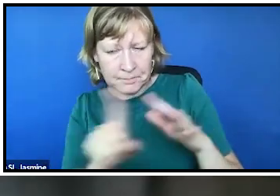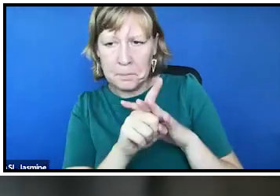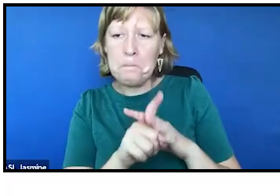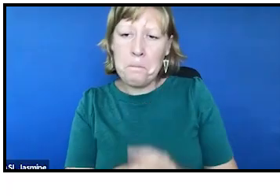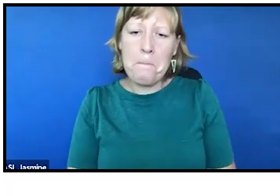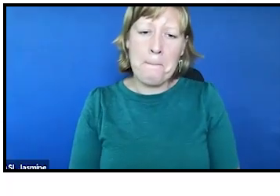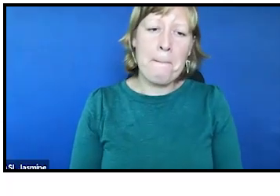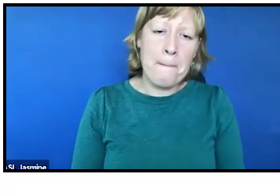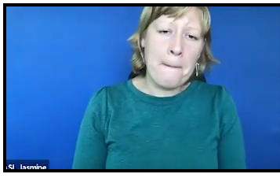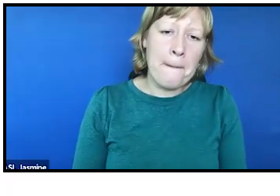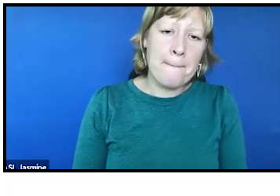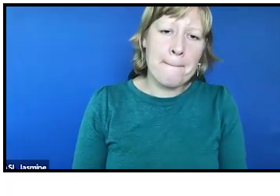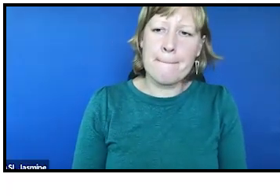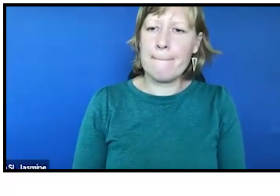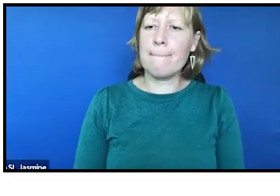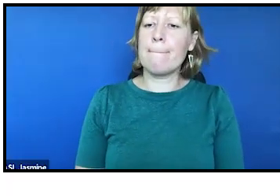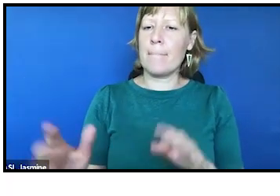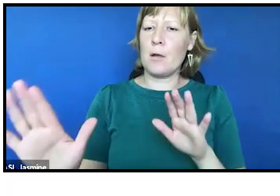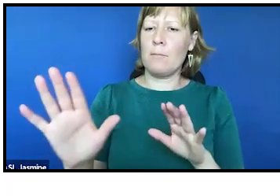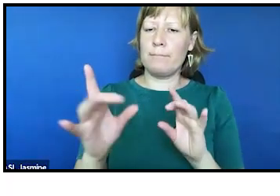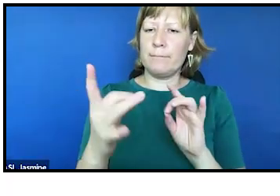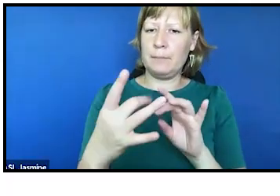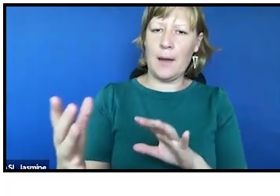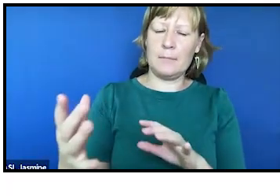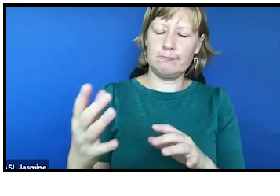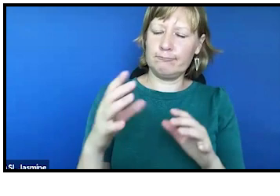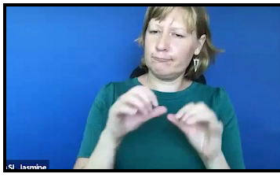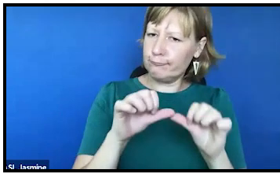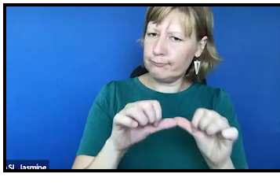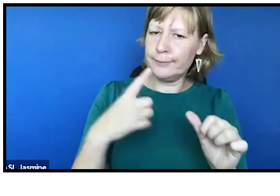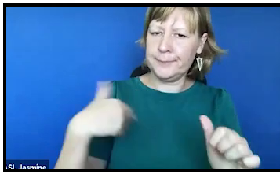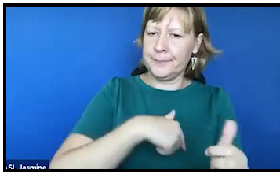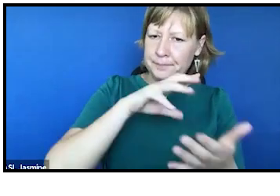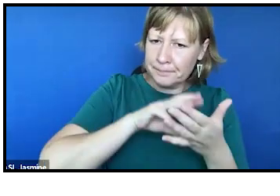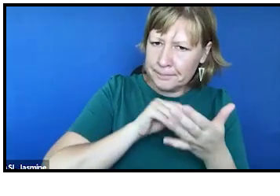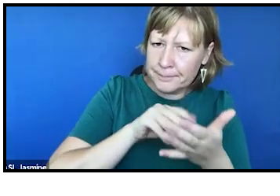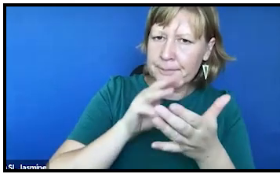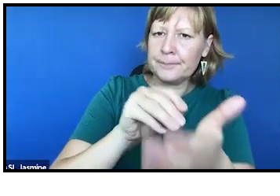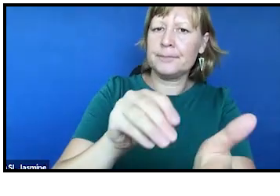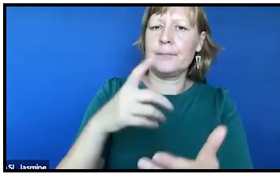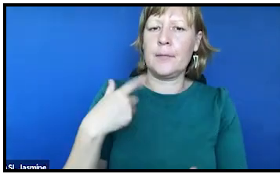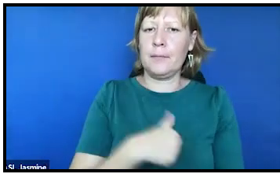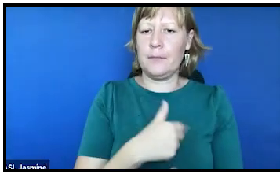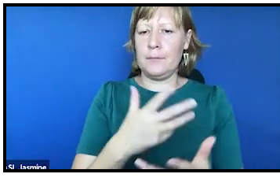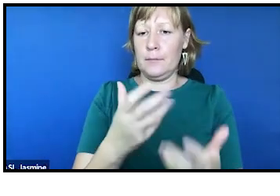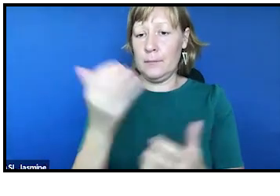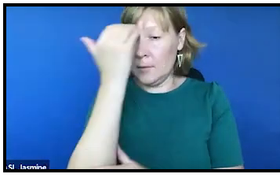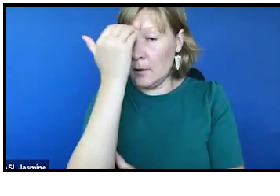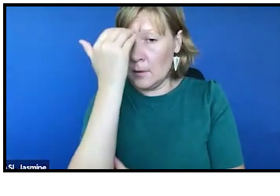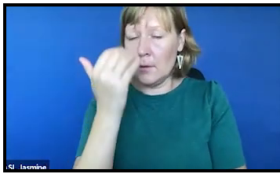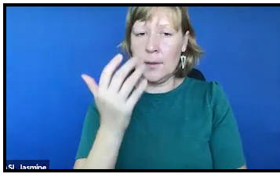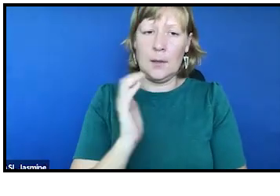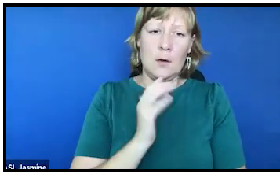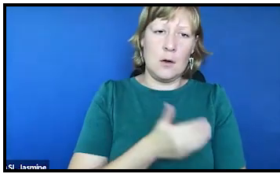So getting your feedback, we're constantly learning. We want to make sure that the information and tools that we put out there is the best for